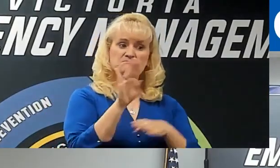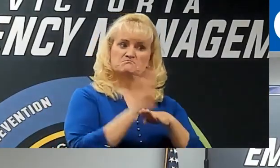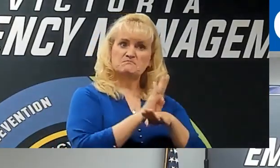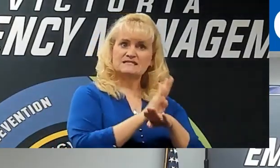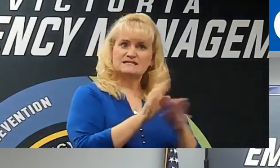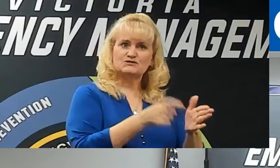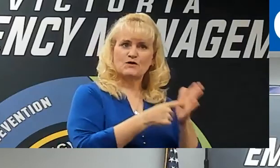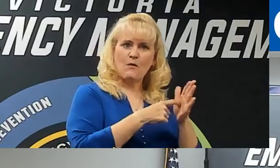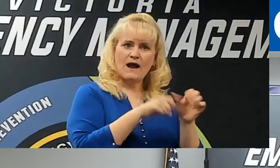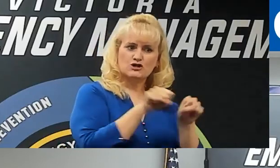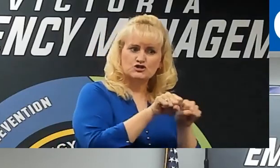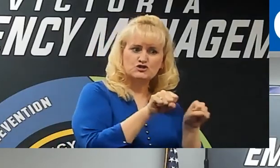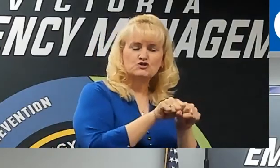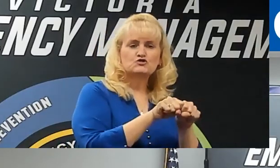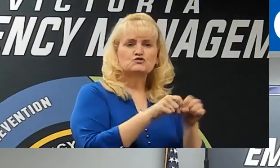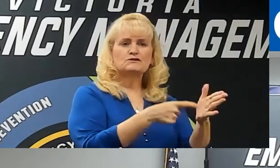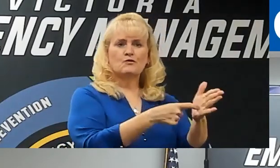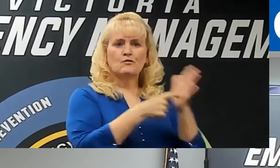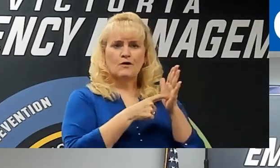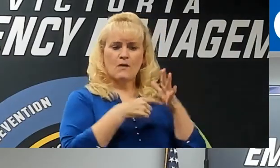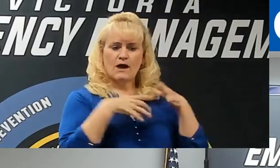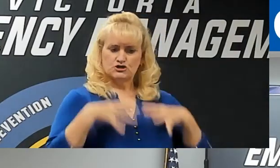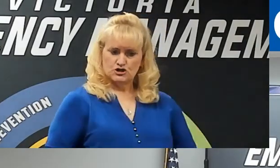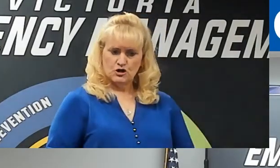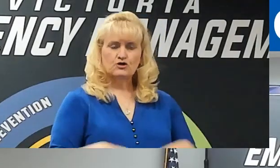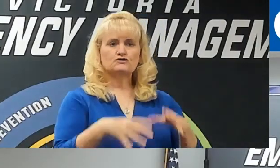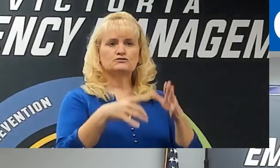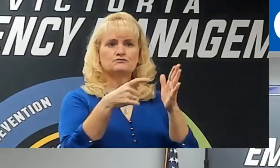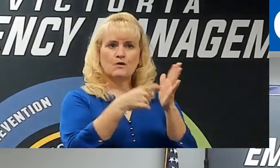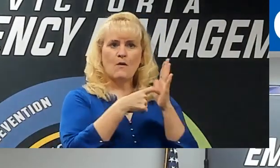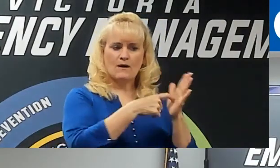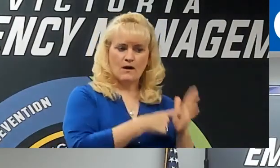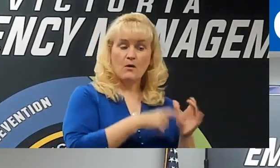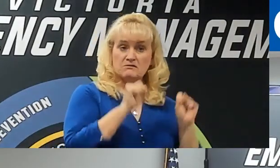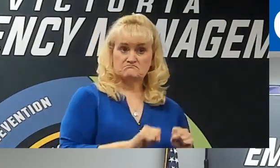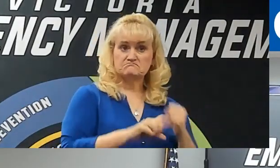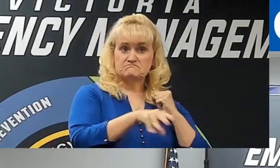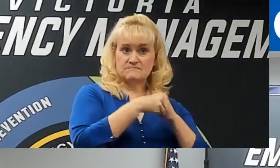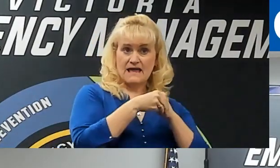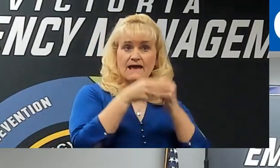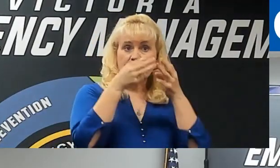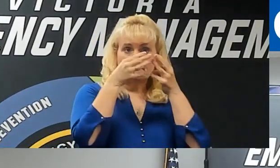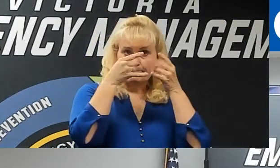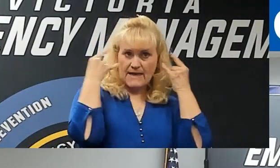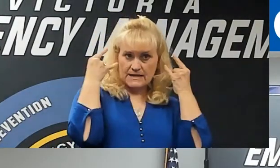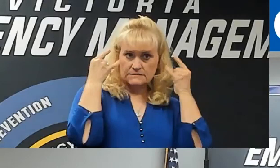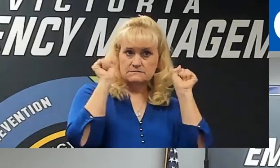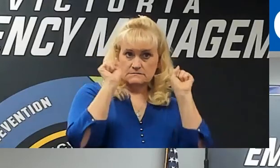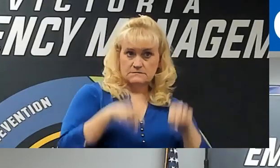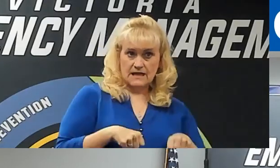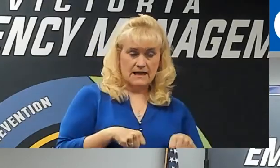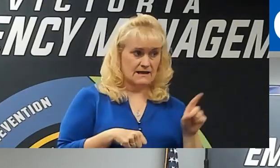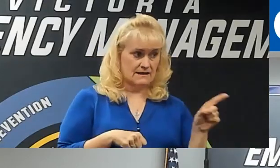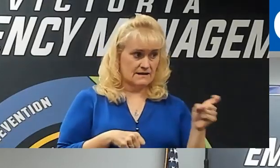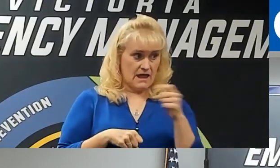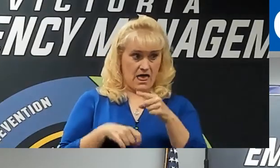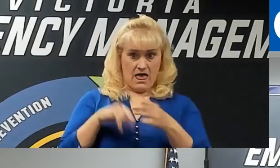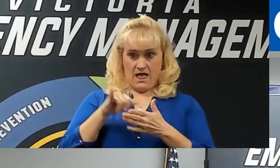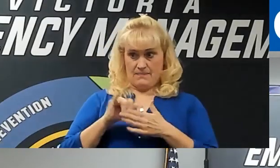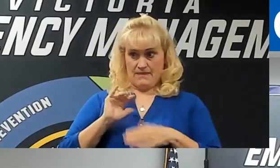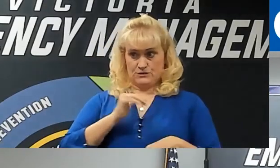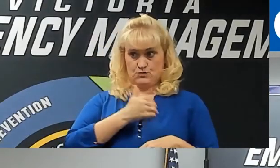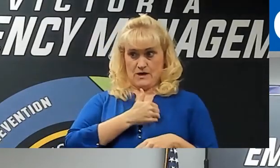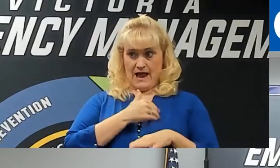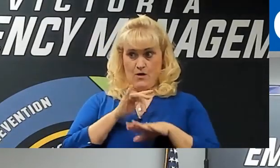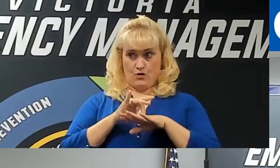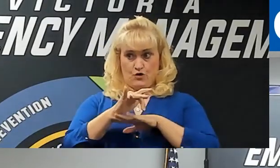add a mask to that list as well, certainly. And I might add that is precisely what our early orders